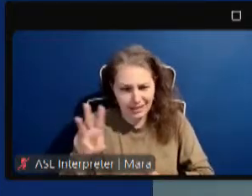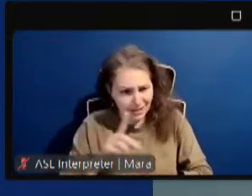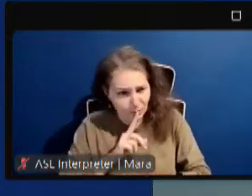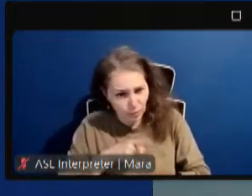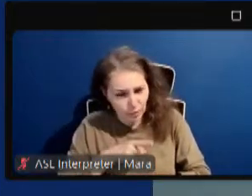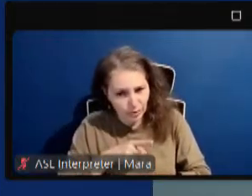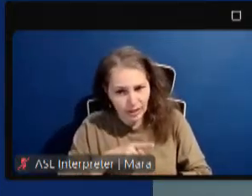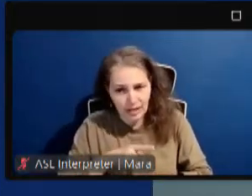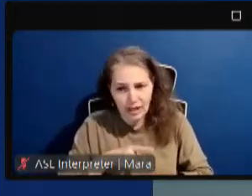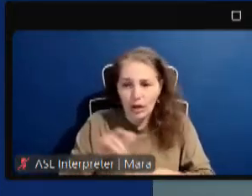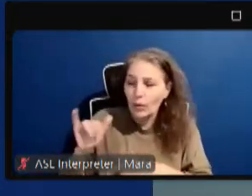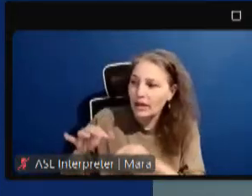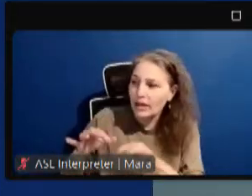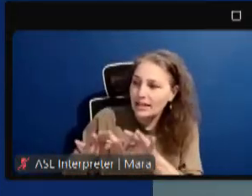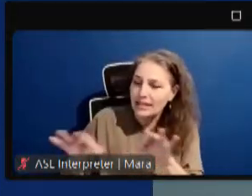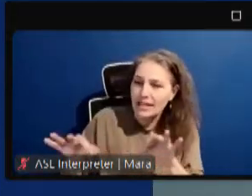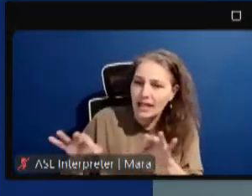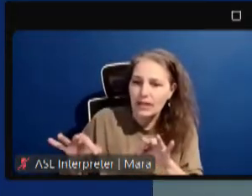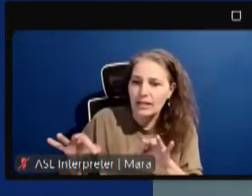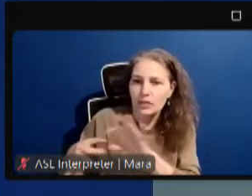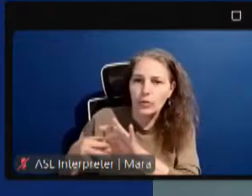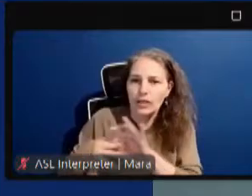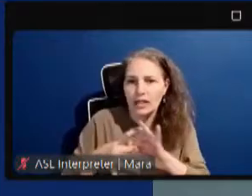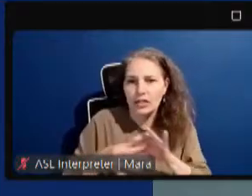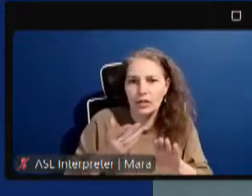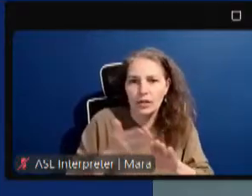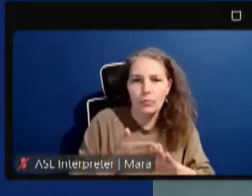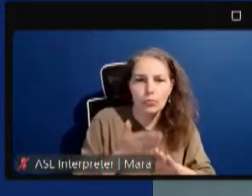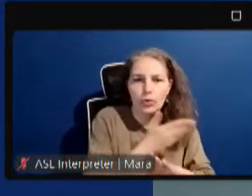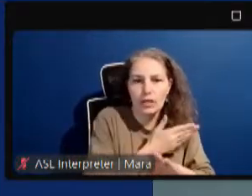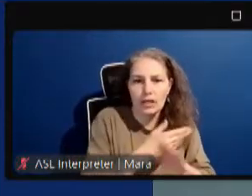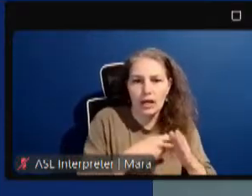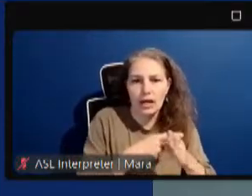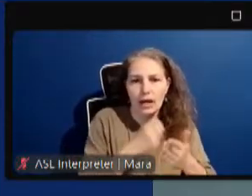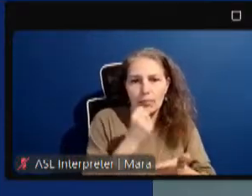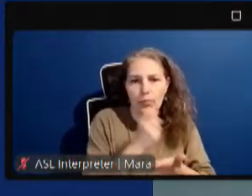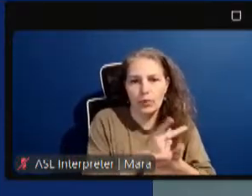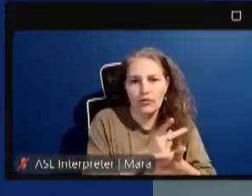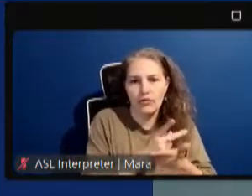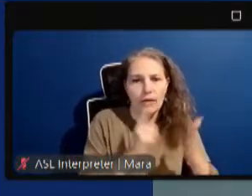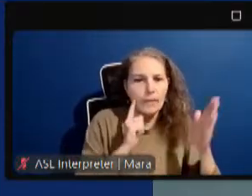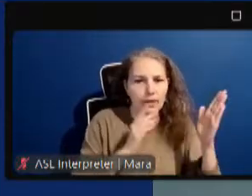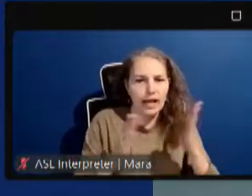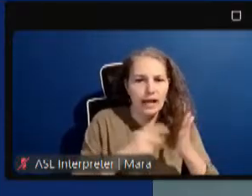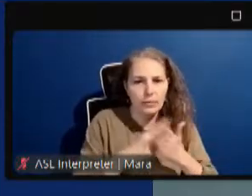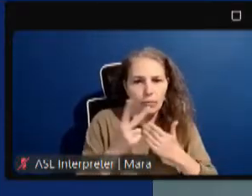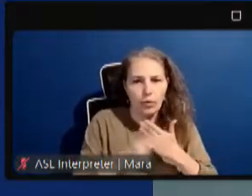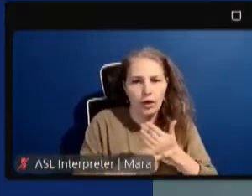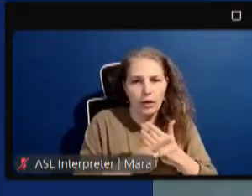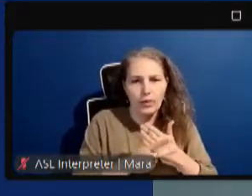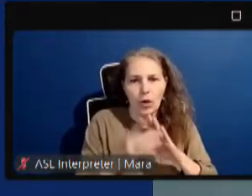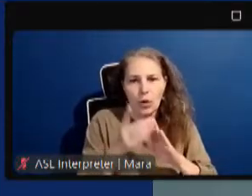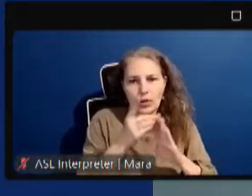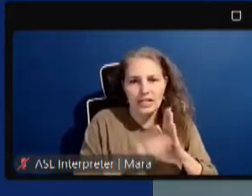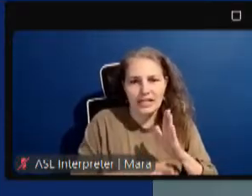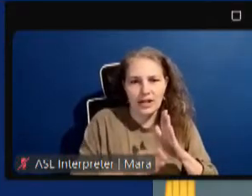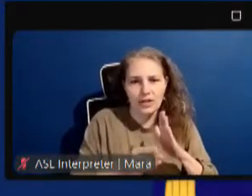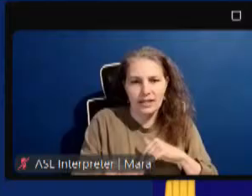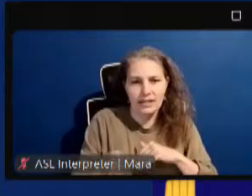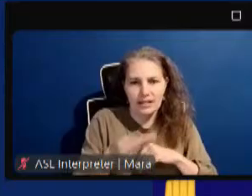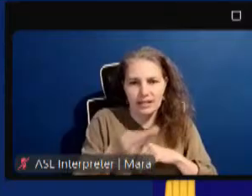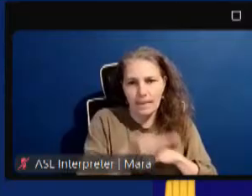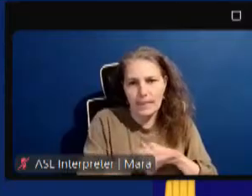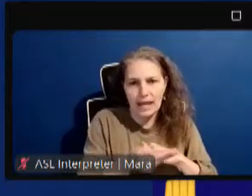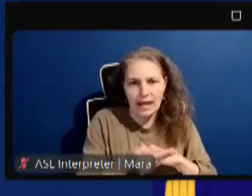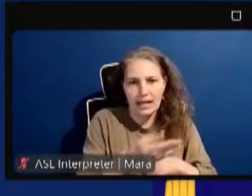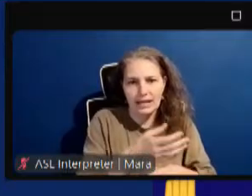was related to our new pre-approved plan program, where designers can submit and get a plan approved for use at a variety of sites.